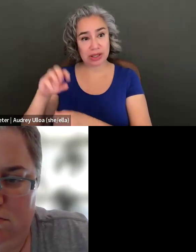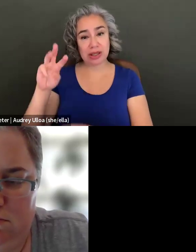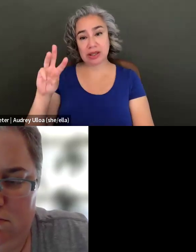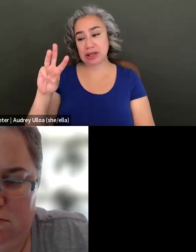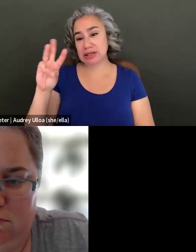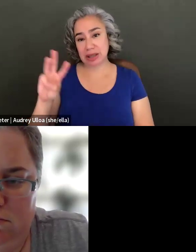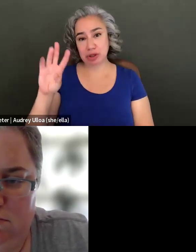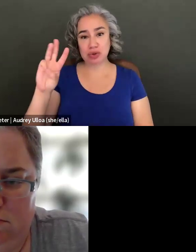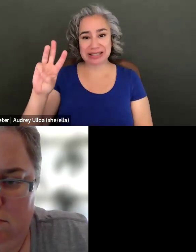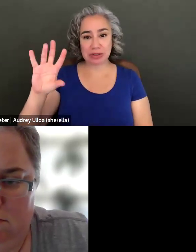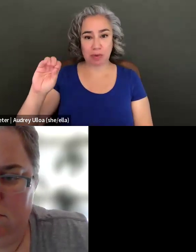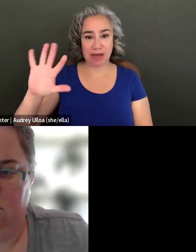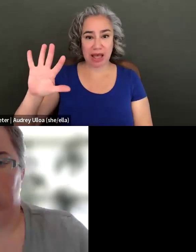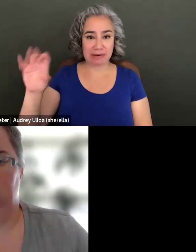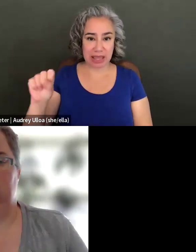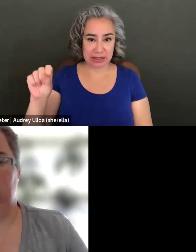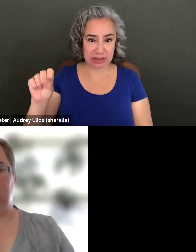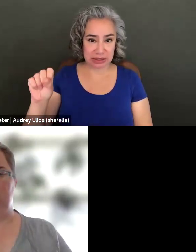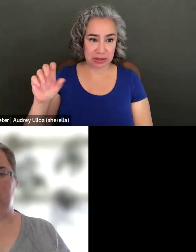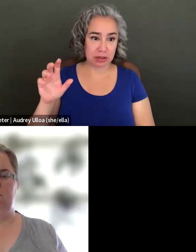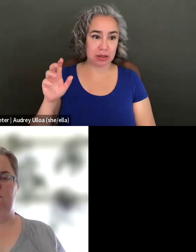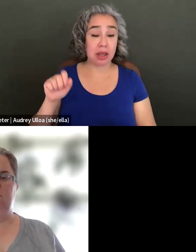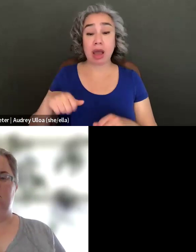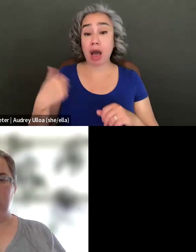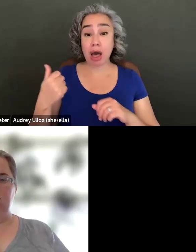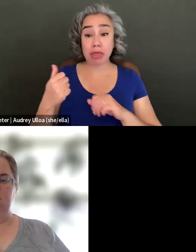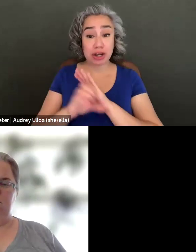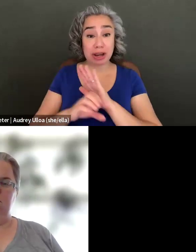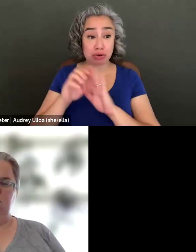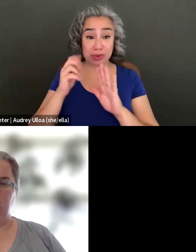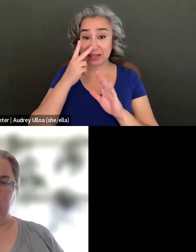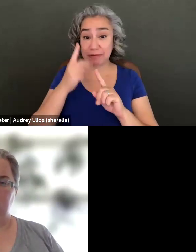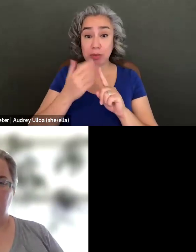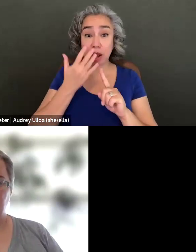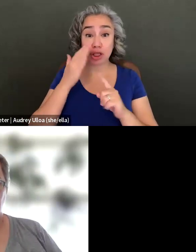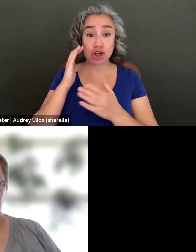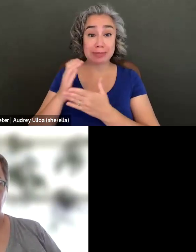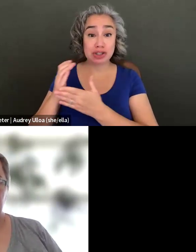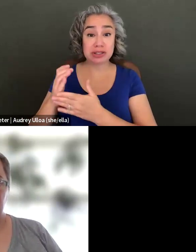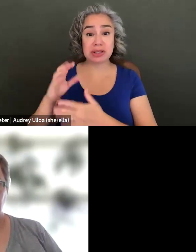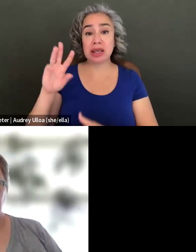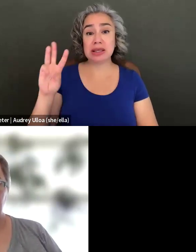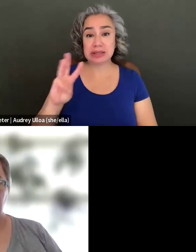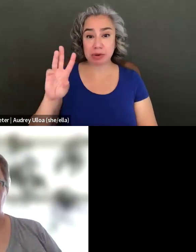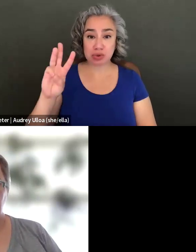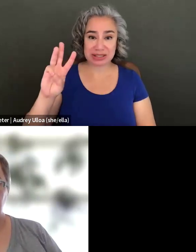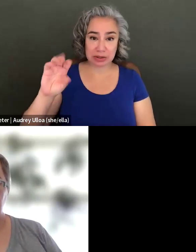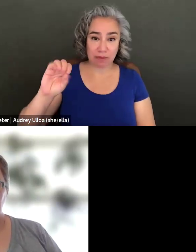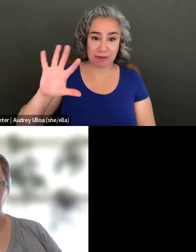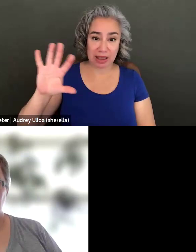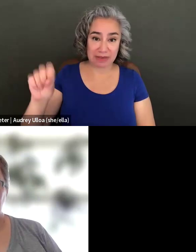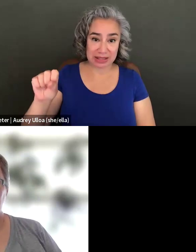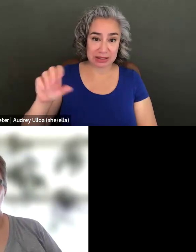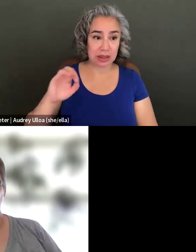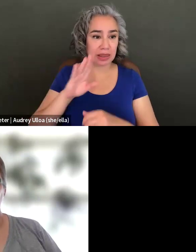W605S. Looking at another trait that we can observe from color images, we found that W605S conditioned soil